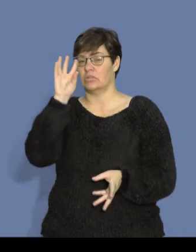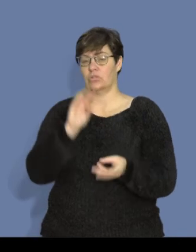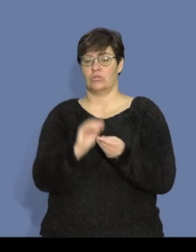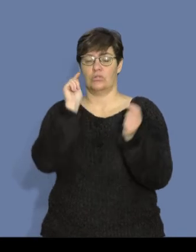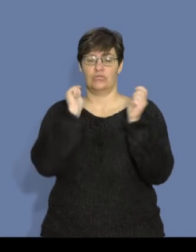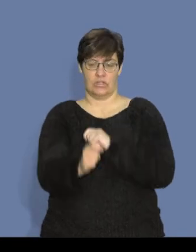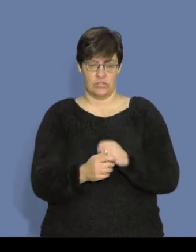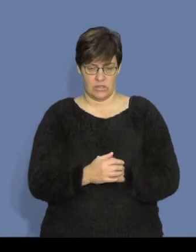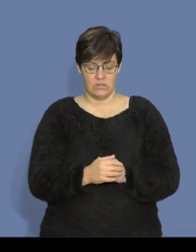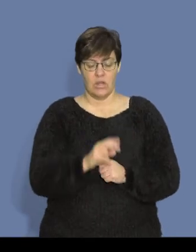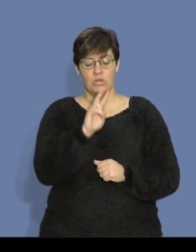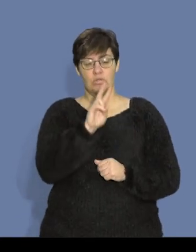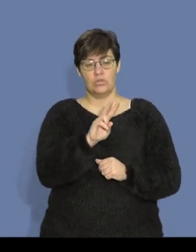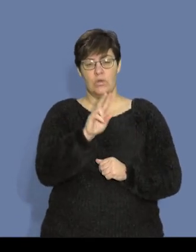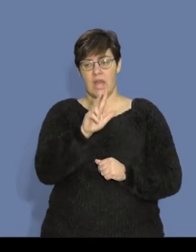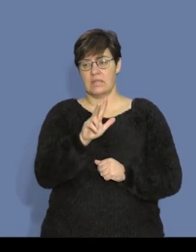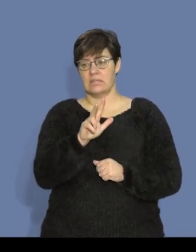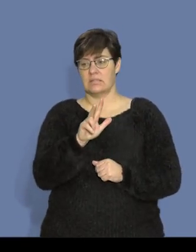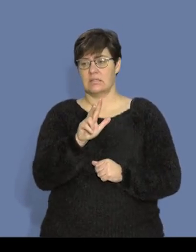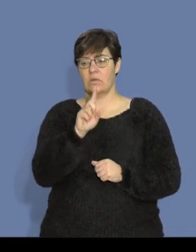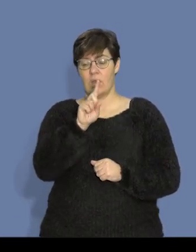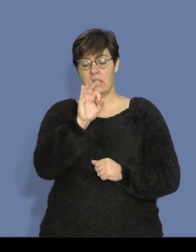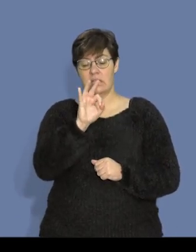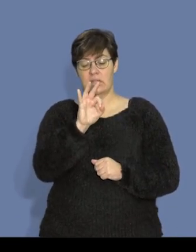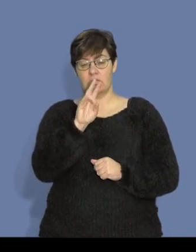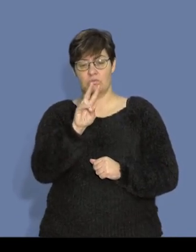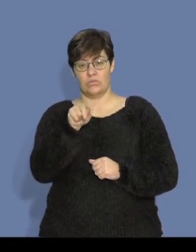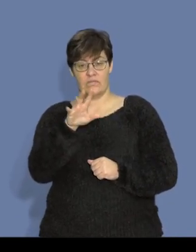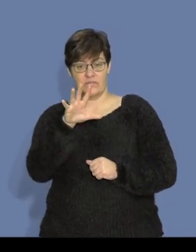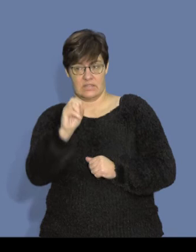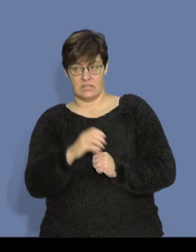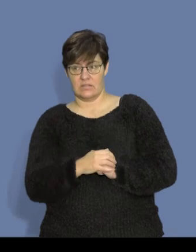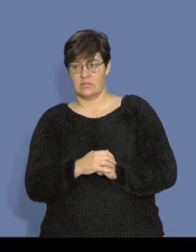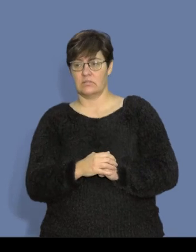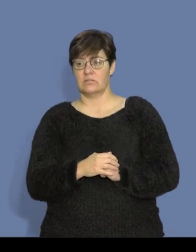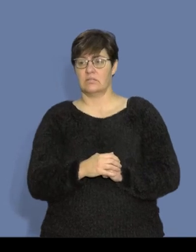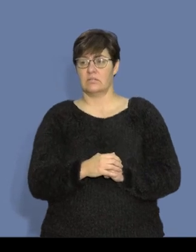this total now changes to 2813,250. So therefore,